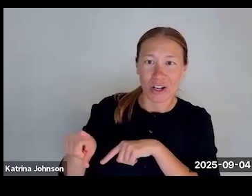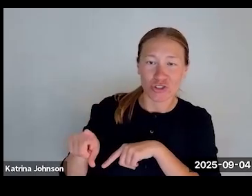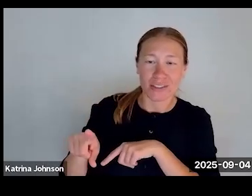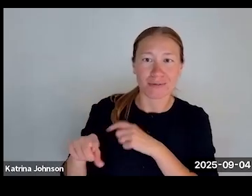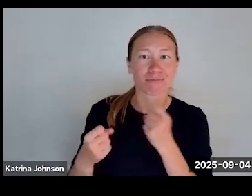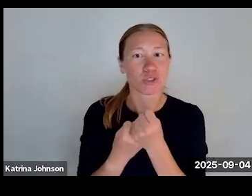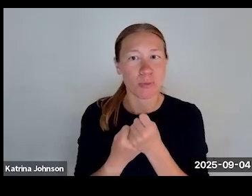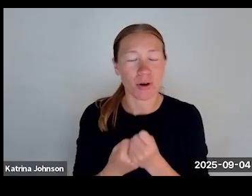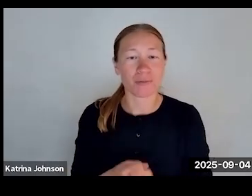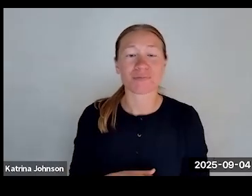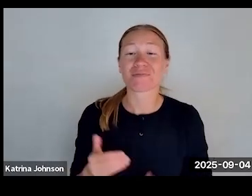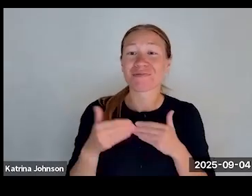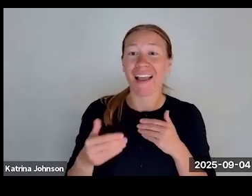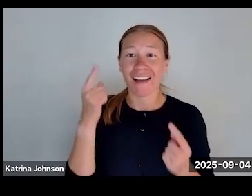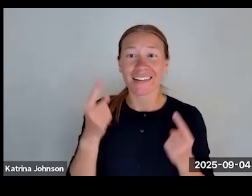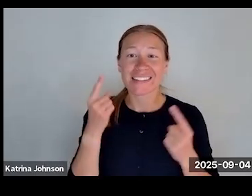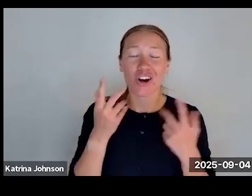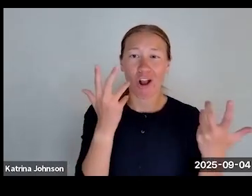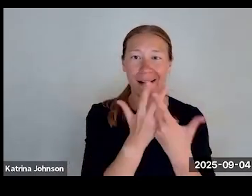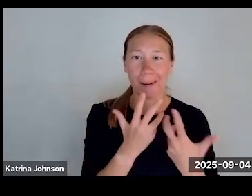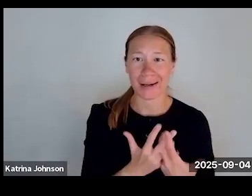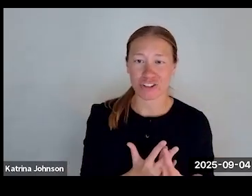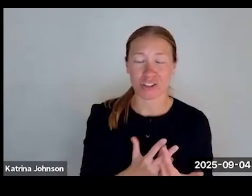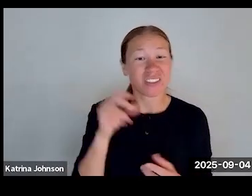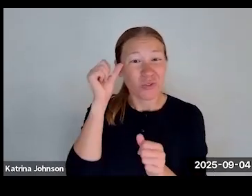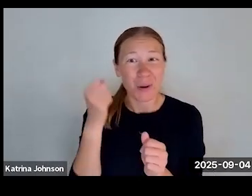Next, consider accommodations. Remember, even